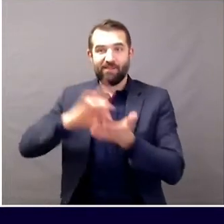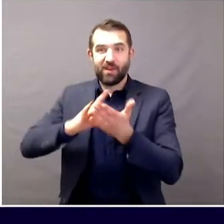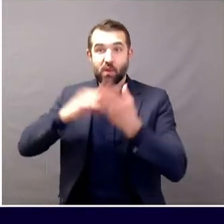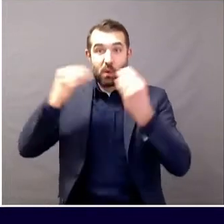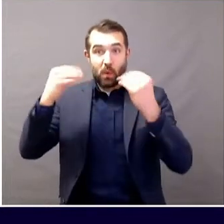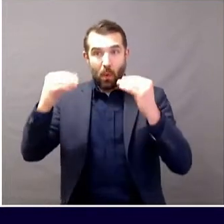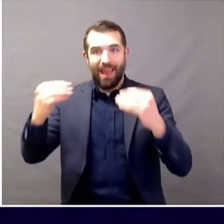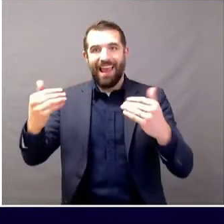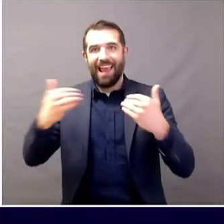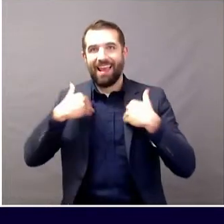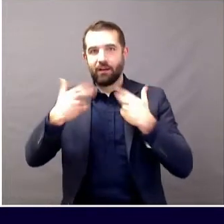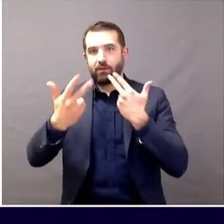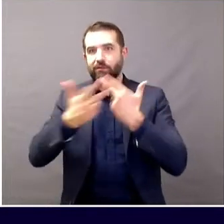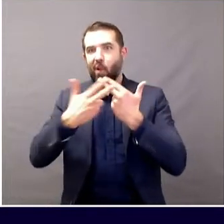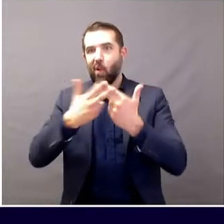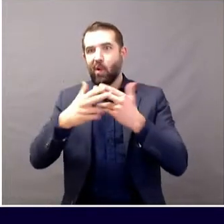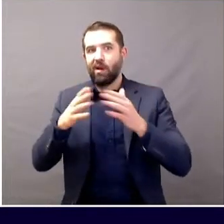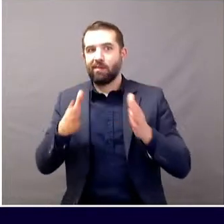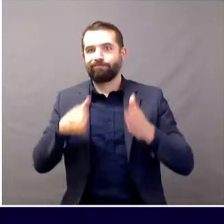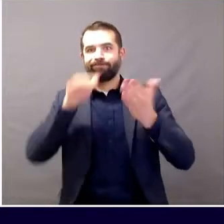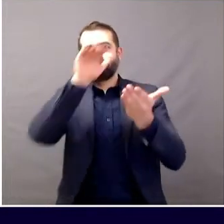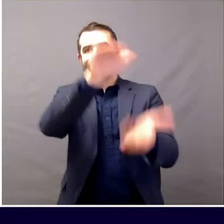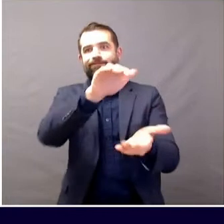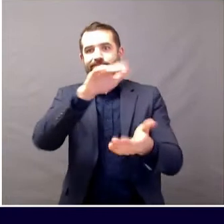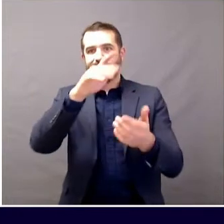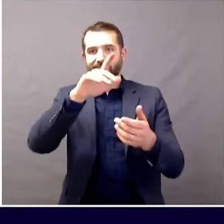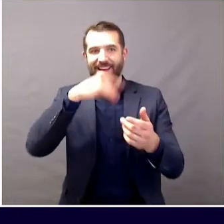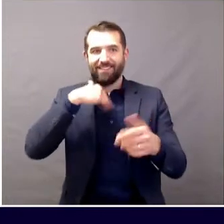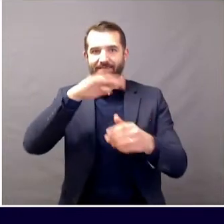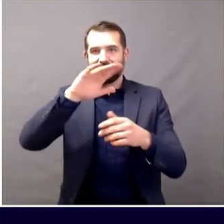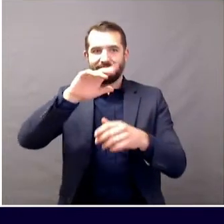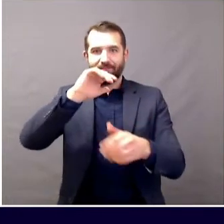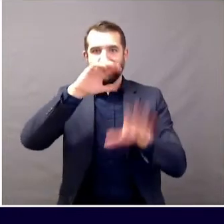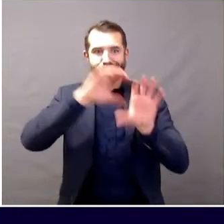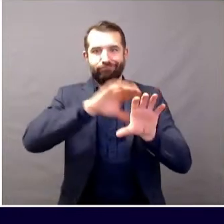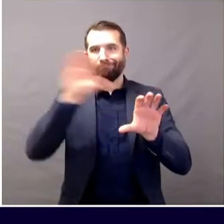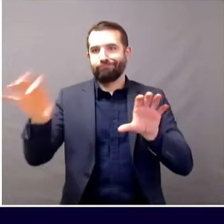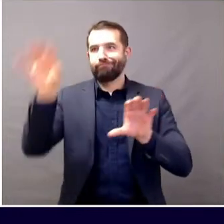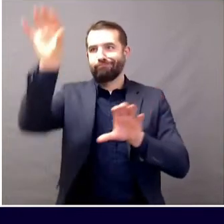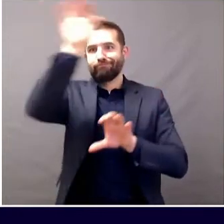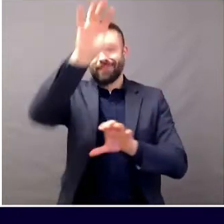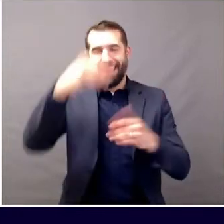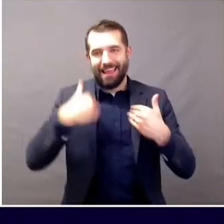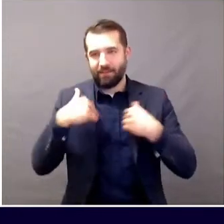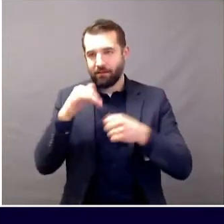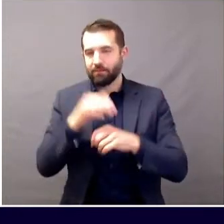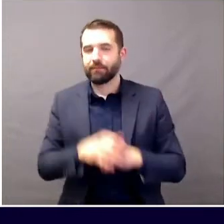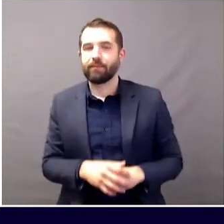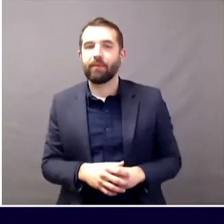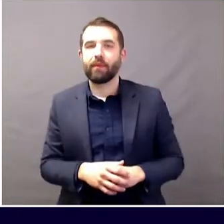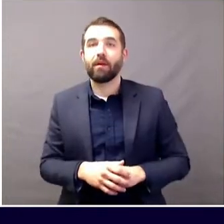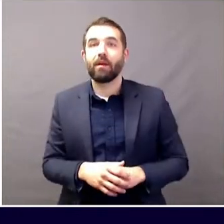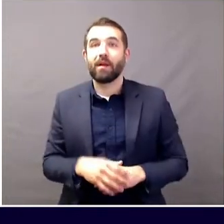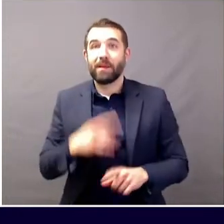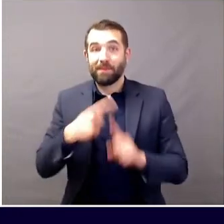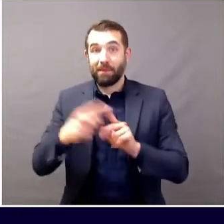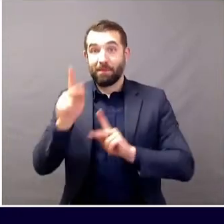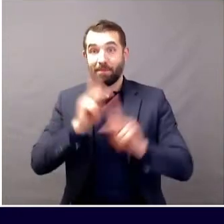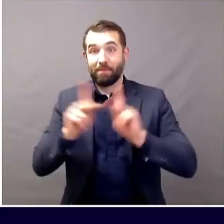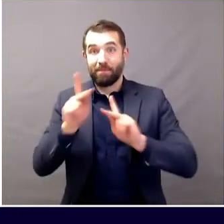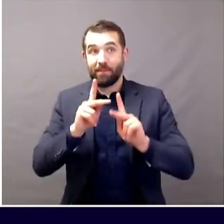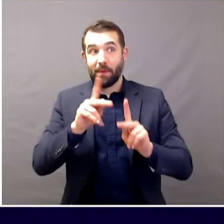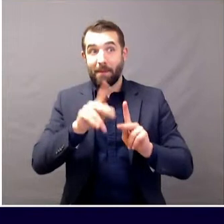storages. We have not heard any reports of shortages of storage at those locations. Thank